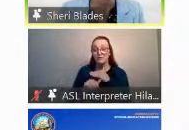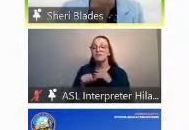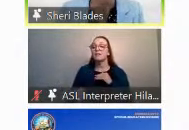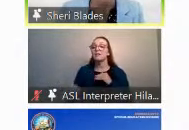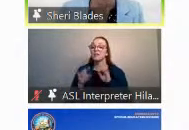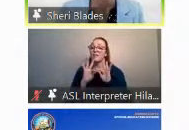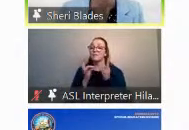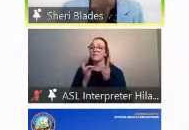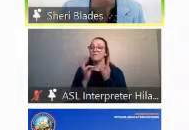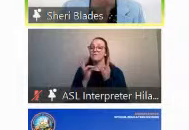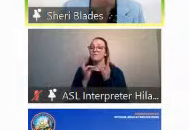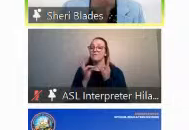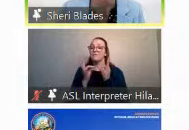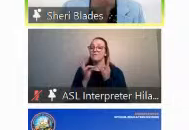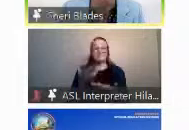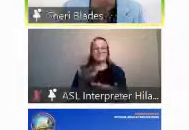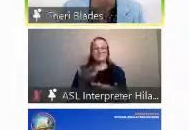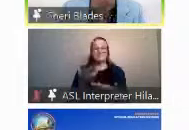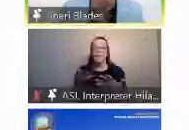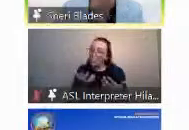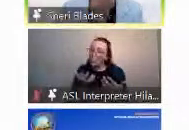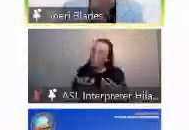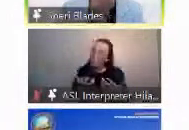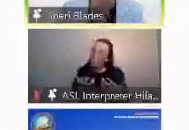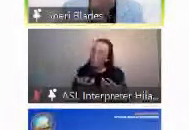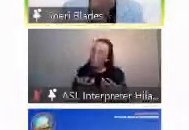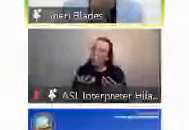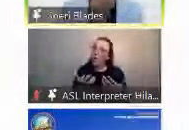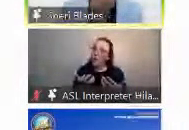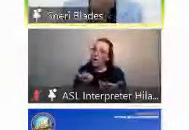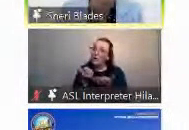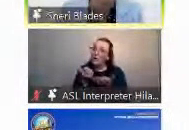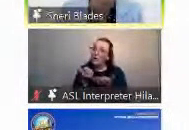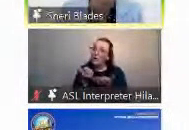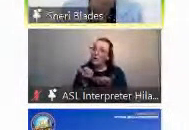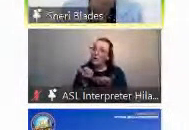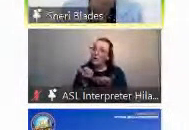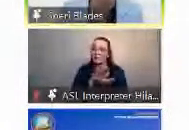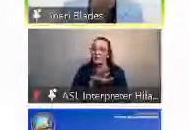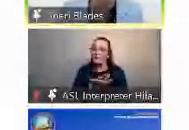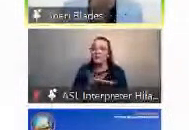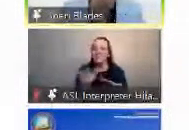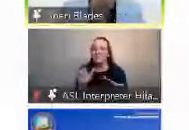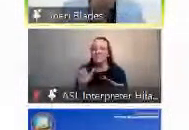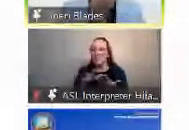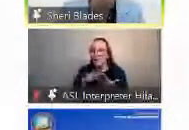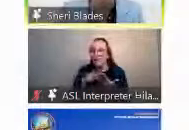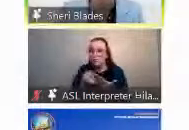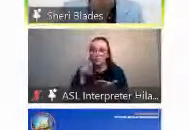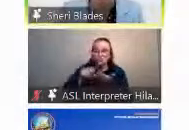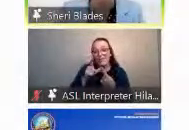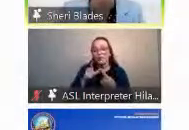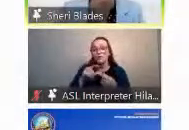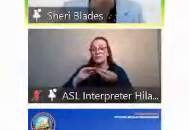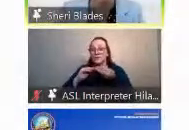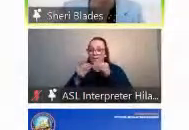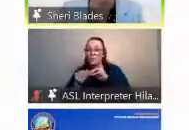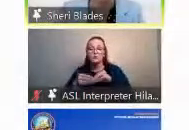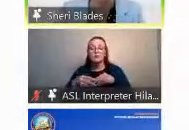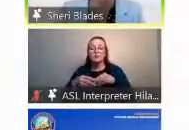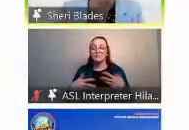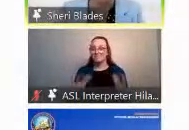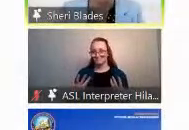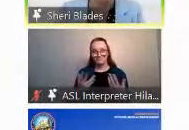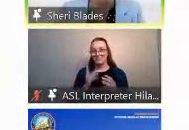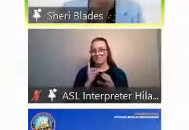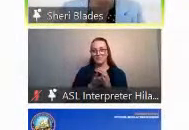that they want to help their children with academics, like learning to write letters or numbers. However, the participants